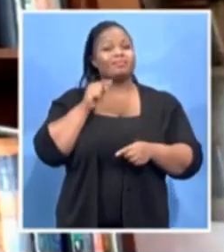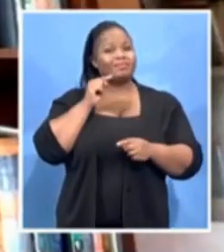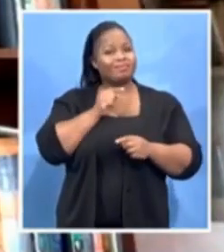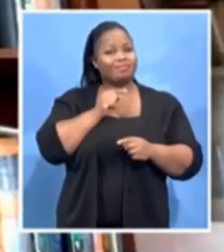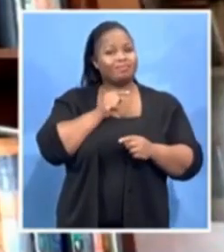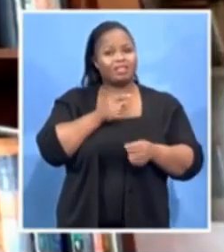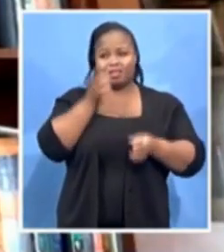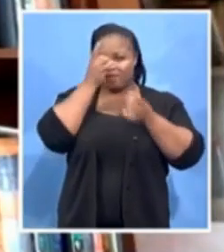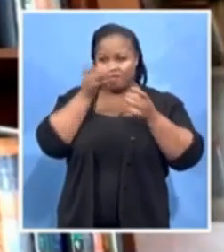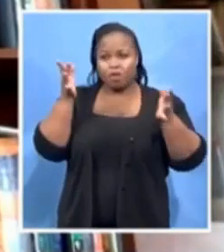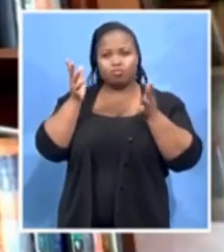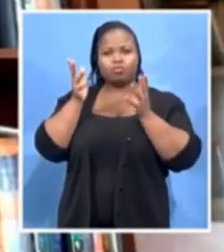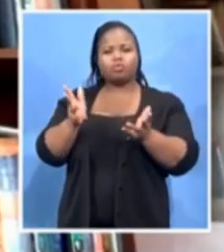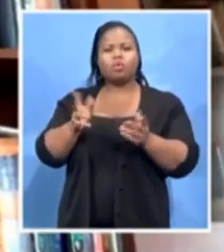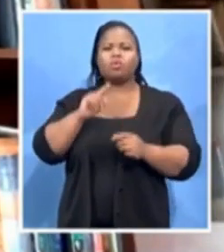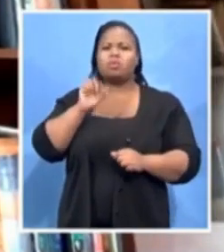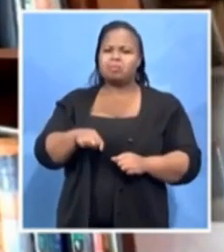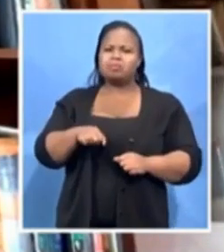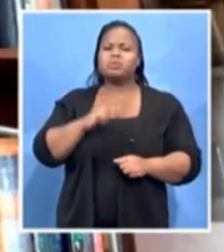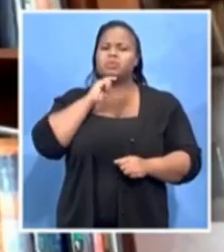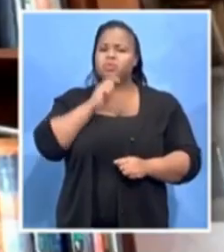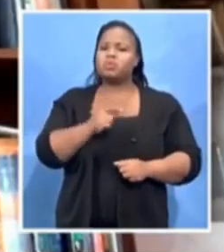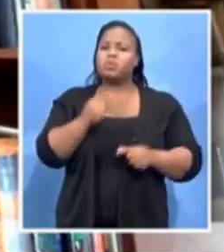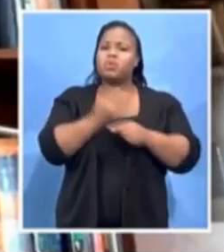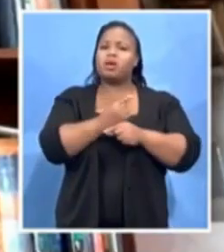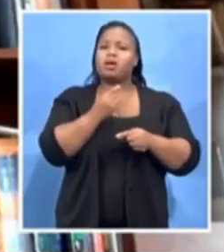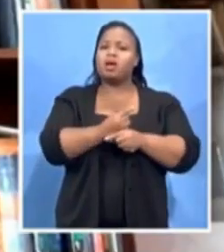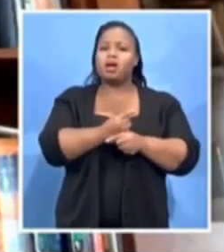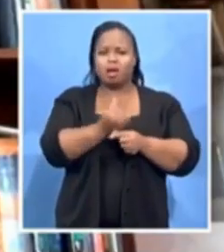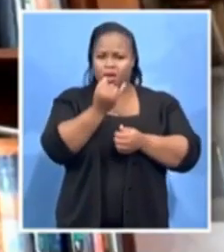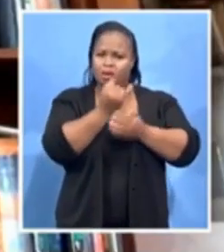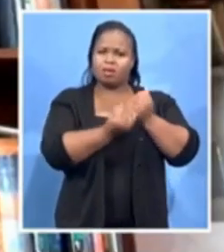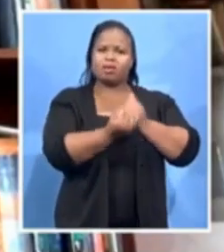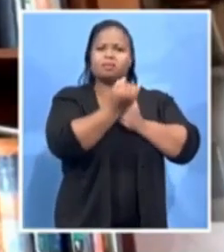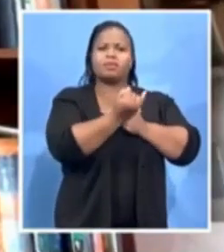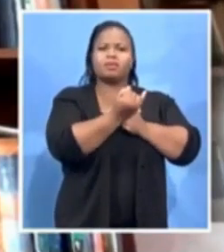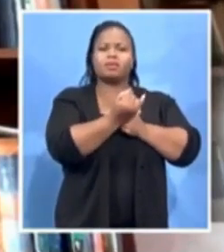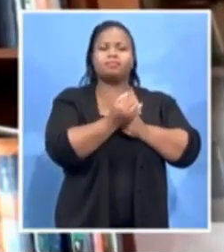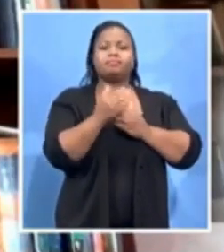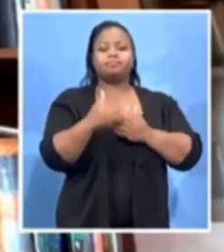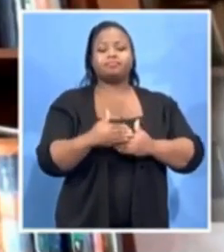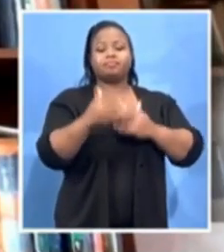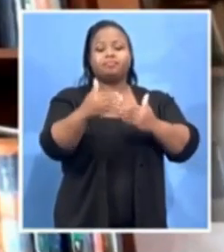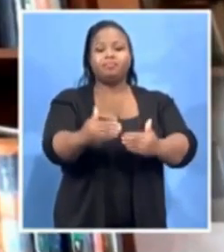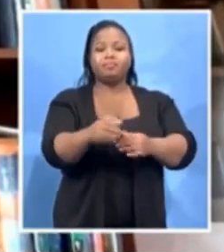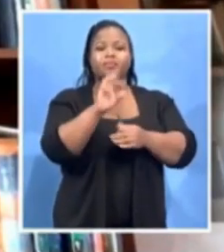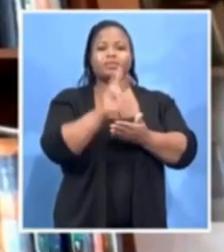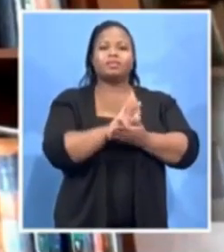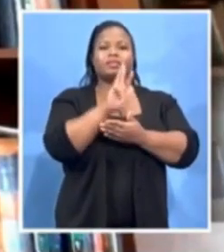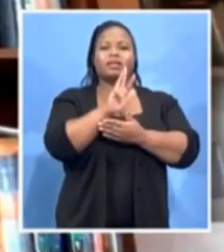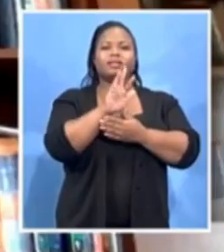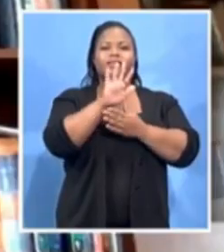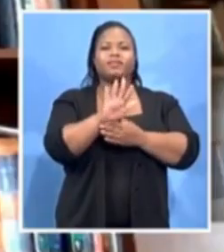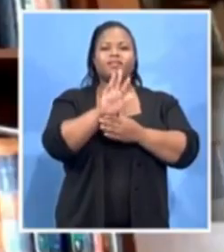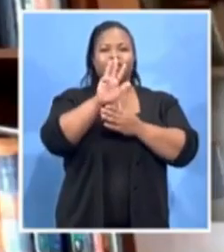was independent, in 1959, Kwame Nkrumah convinces